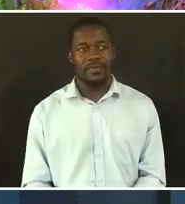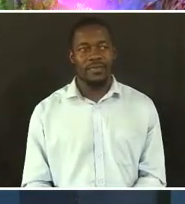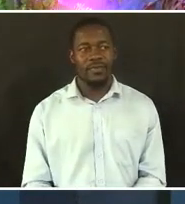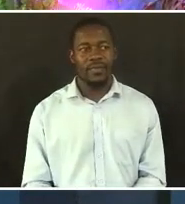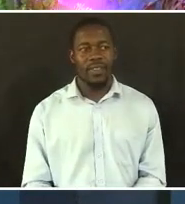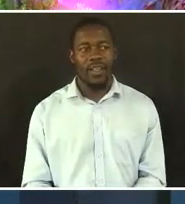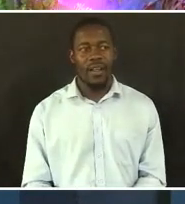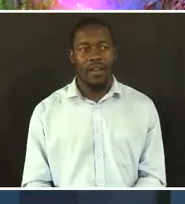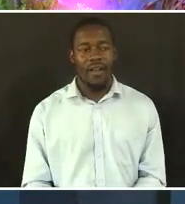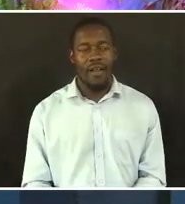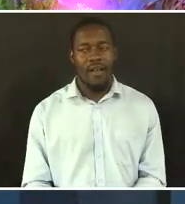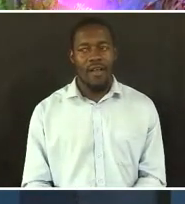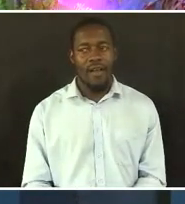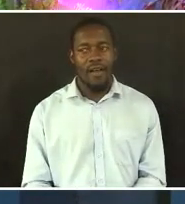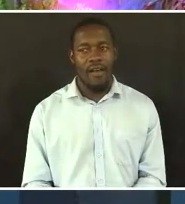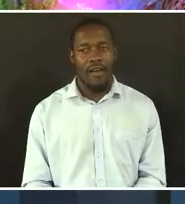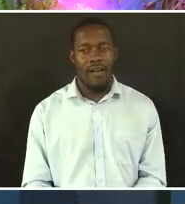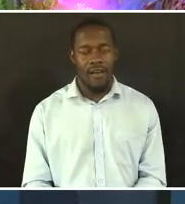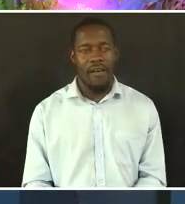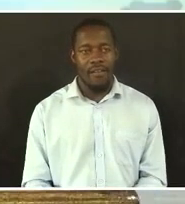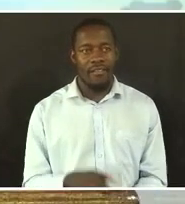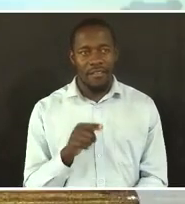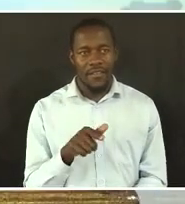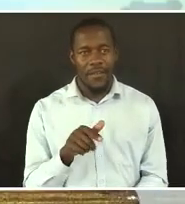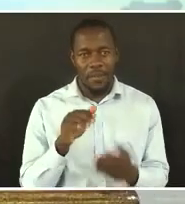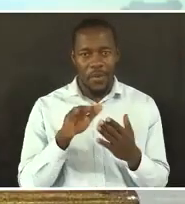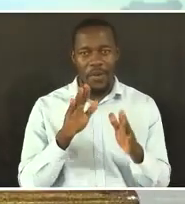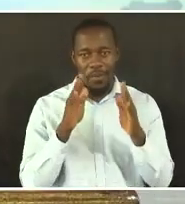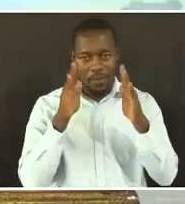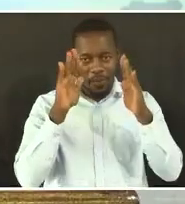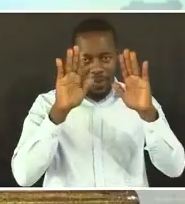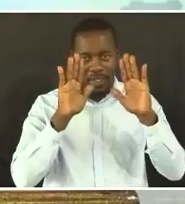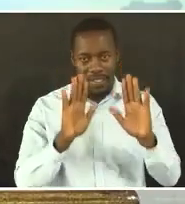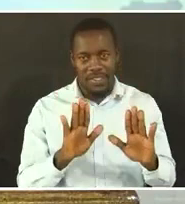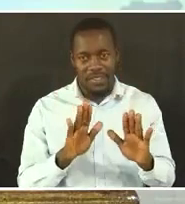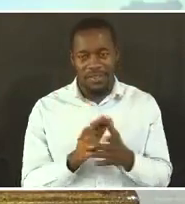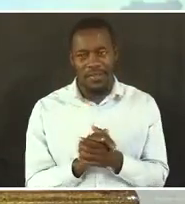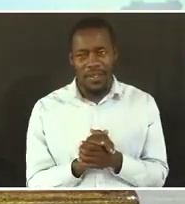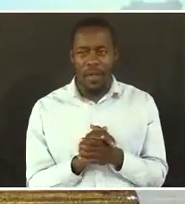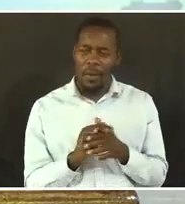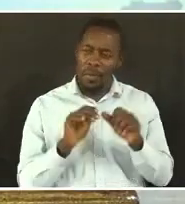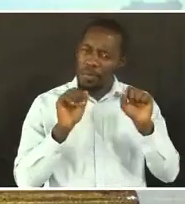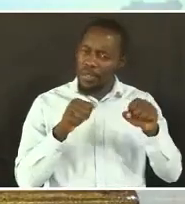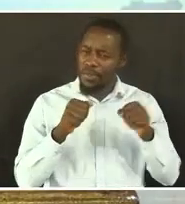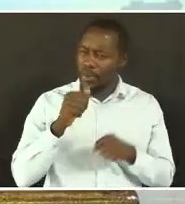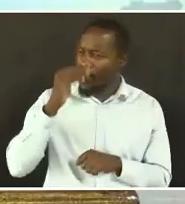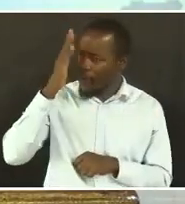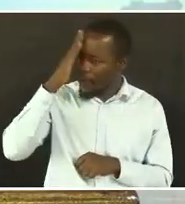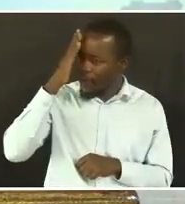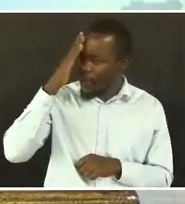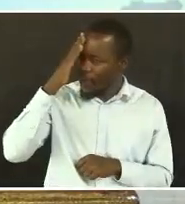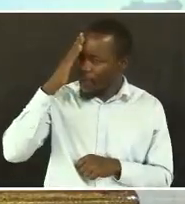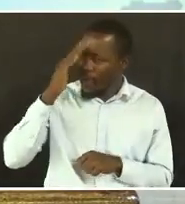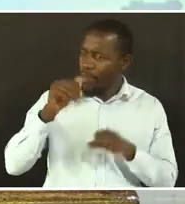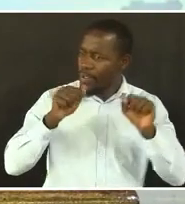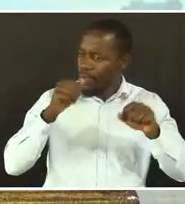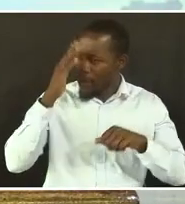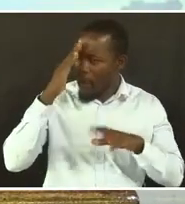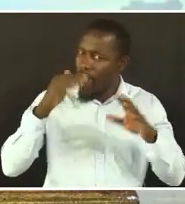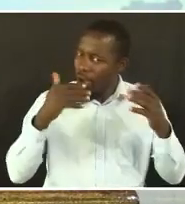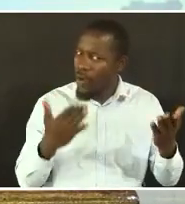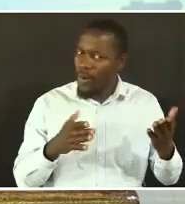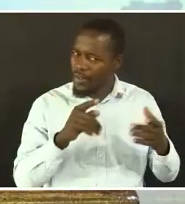our moment as hospital chaplaincy ministry. How do you identify sheep from goats? This is